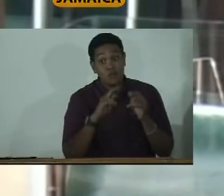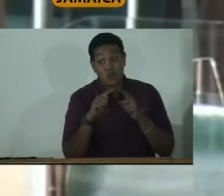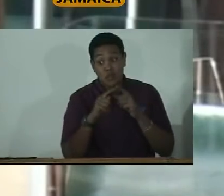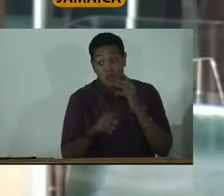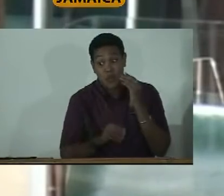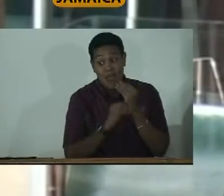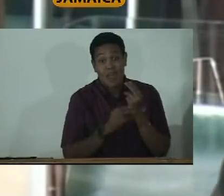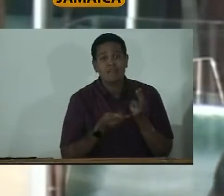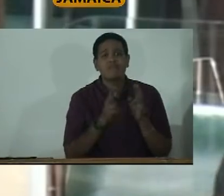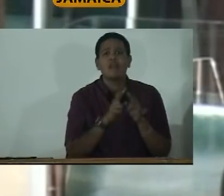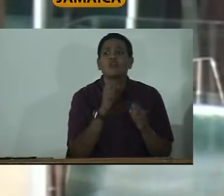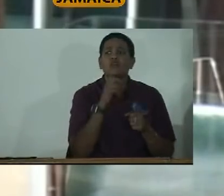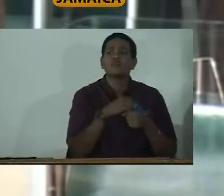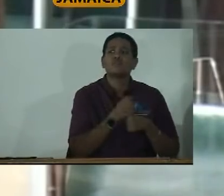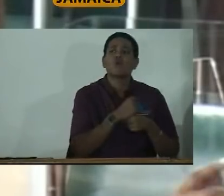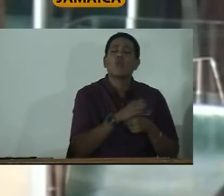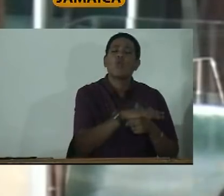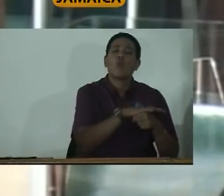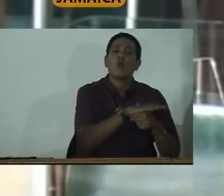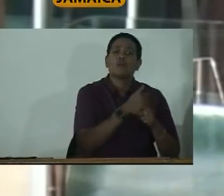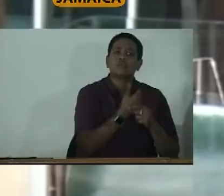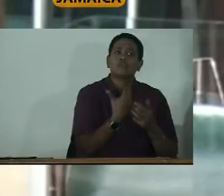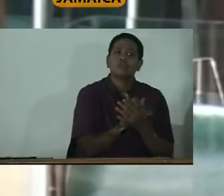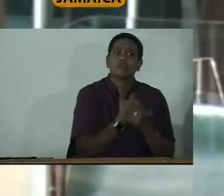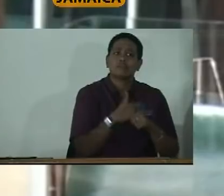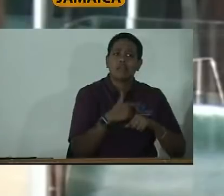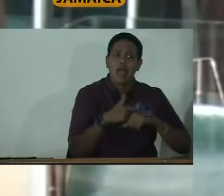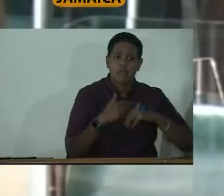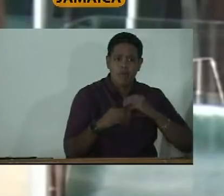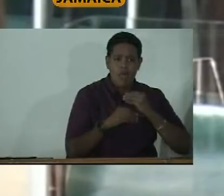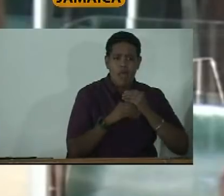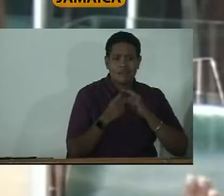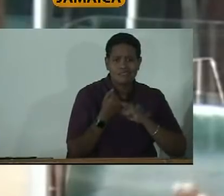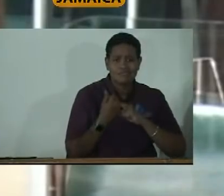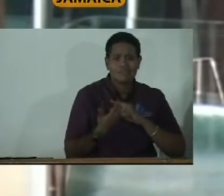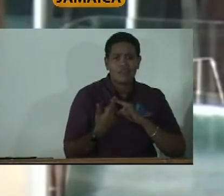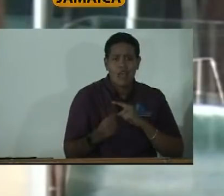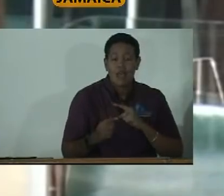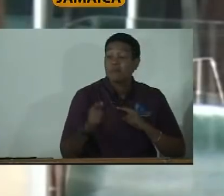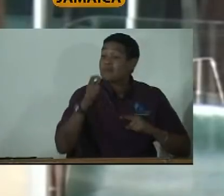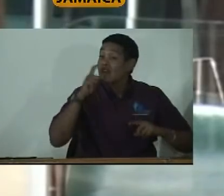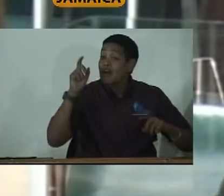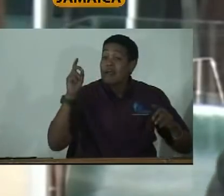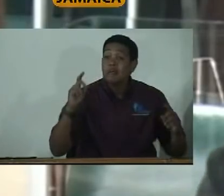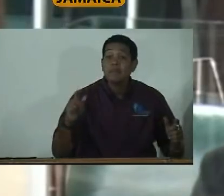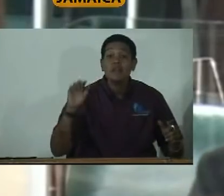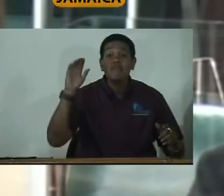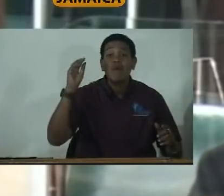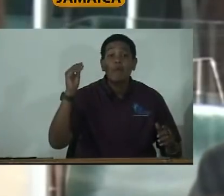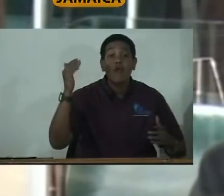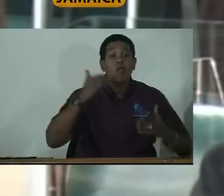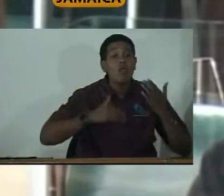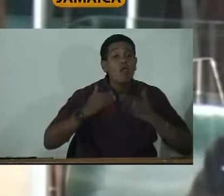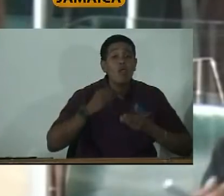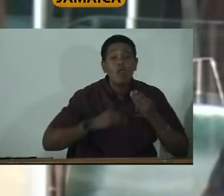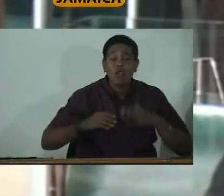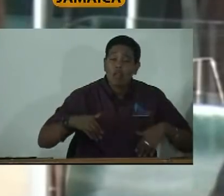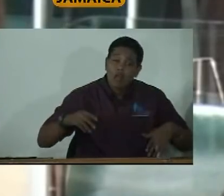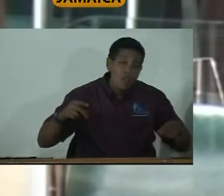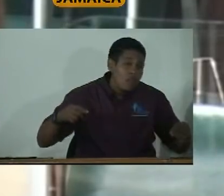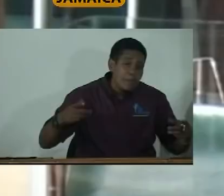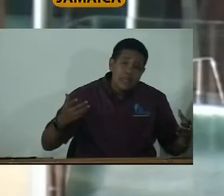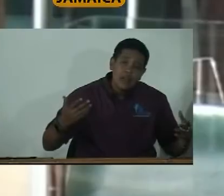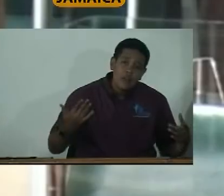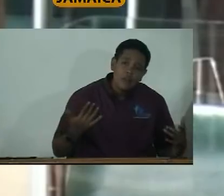to products locally, it takes time to build up, you don't immediately earn foreign exchange. So these are some of